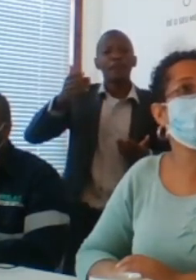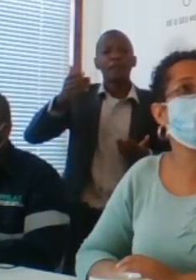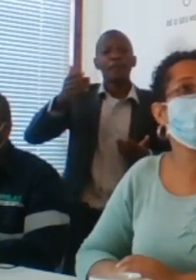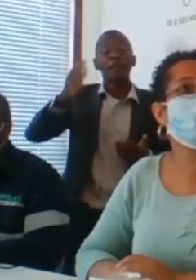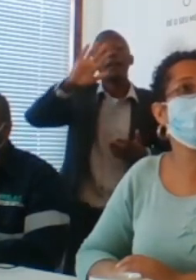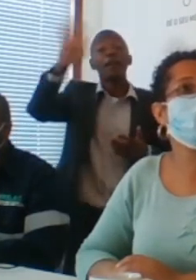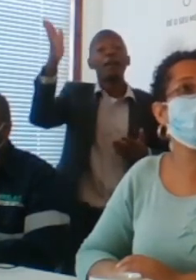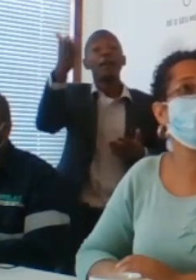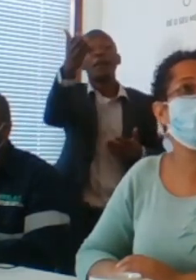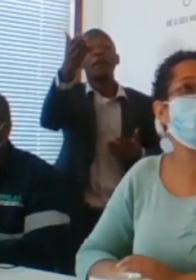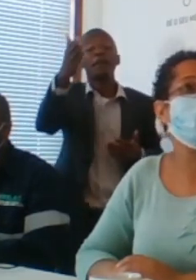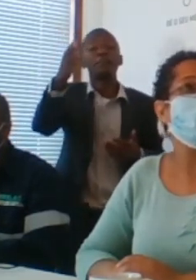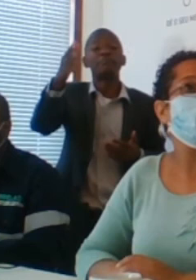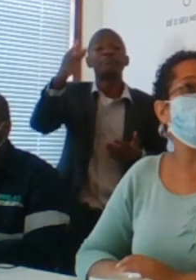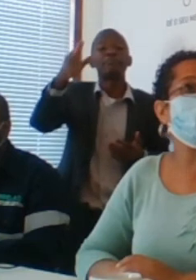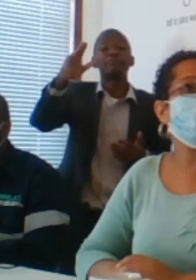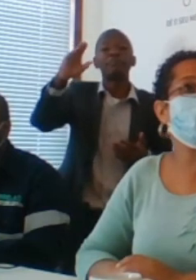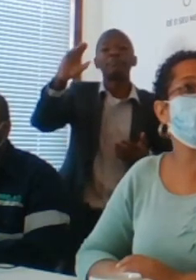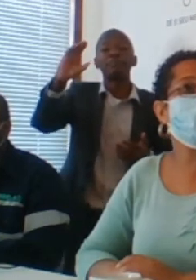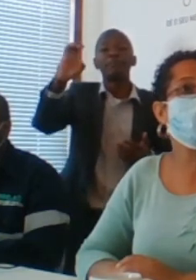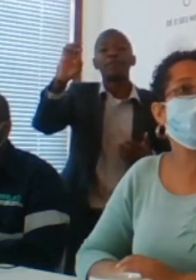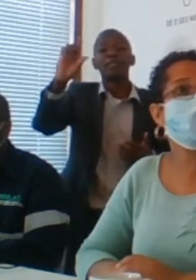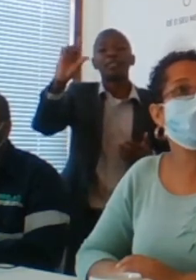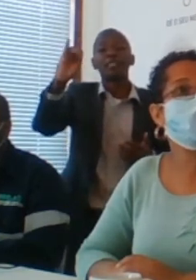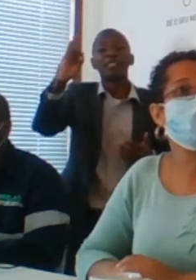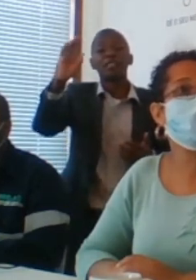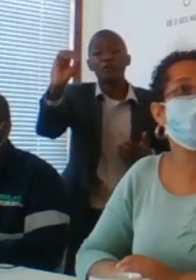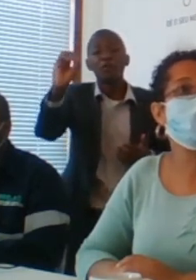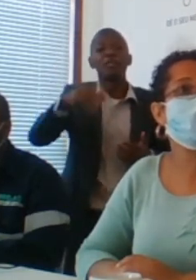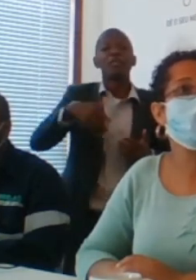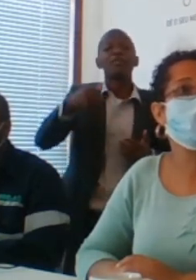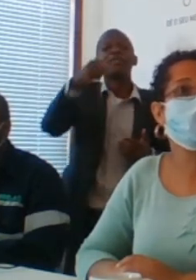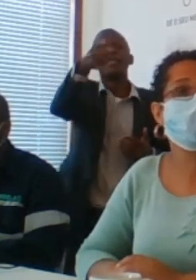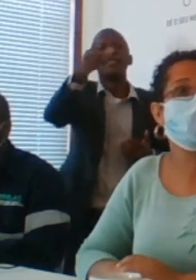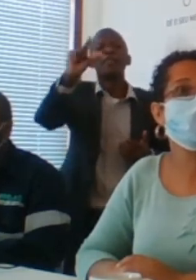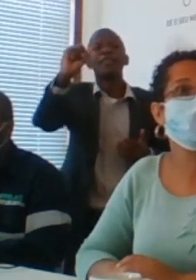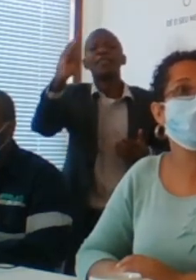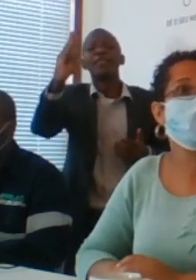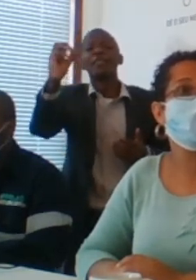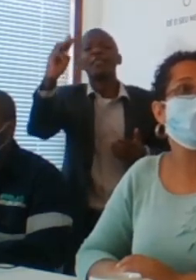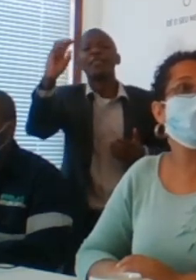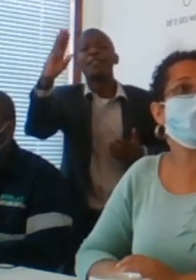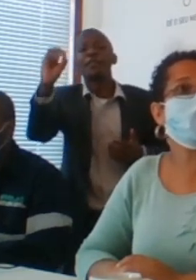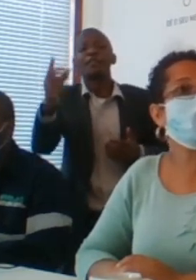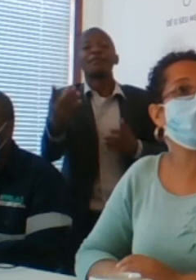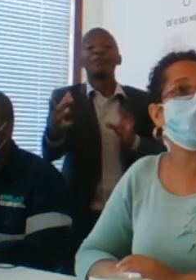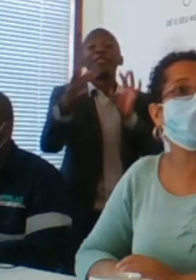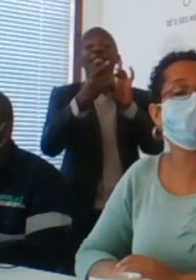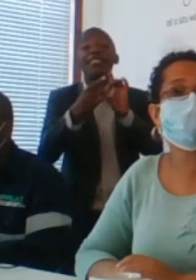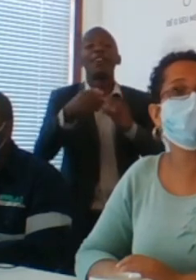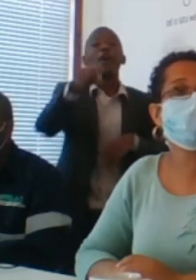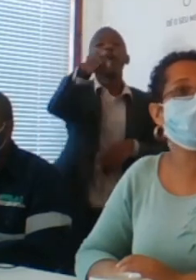Hello to Yasser Osifo, hello to Mr. Mauricio Di Bombo, thank you for joining us. Hello to Mr.